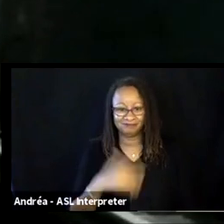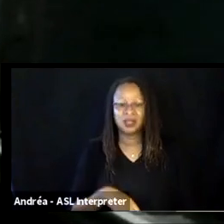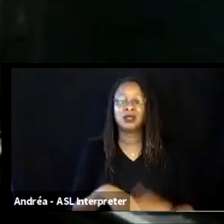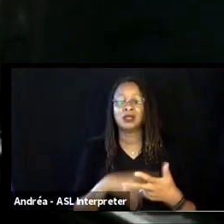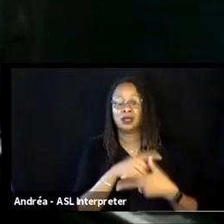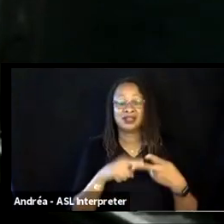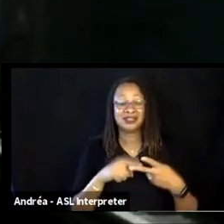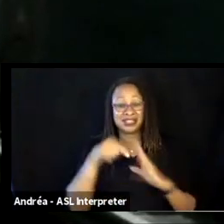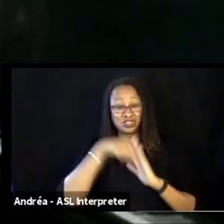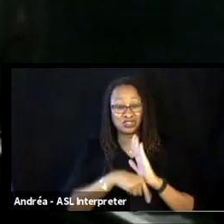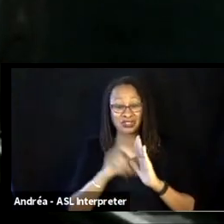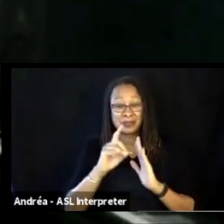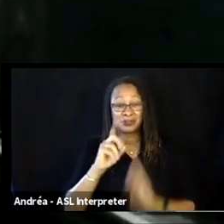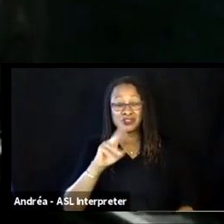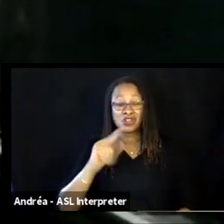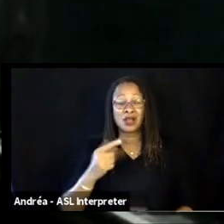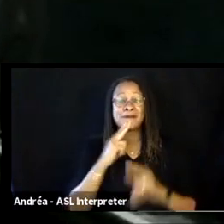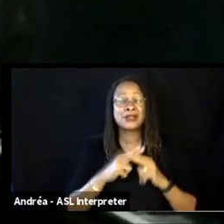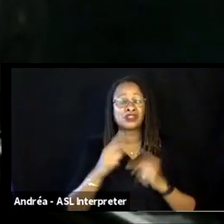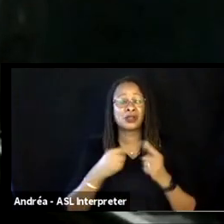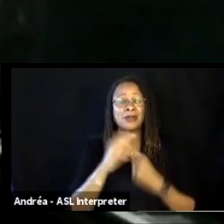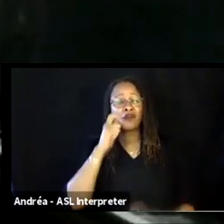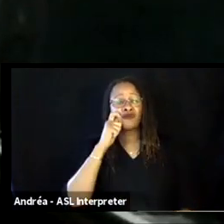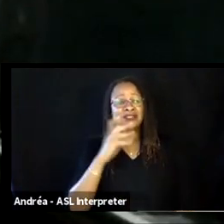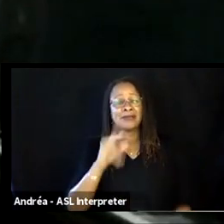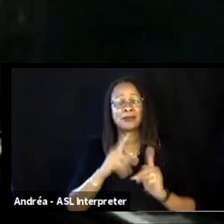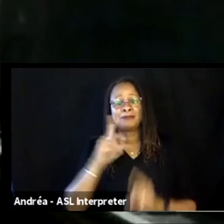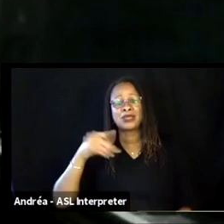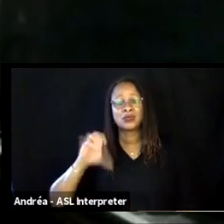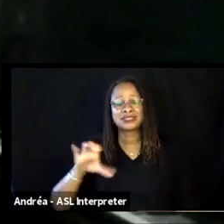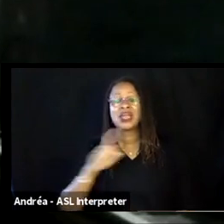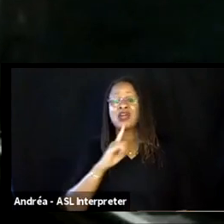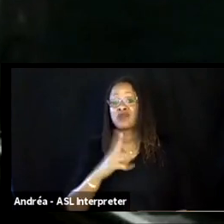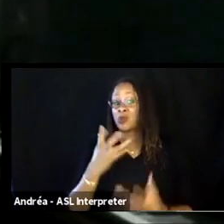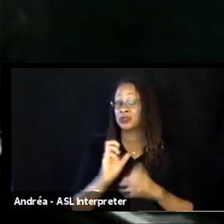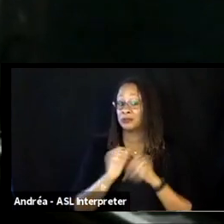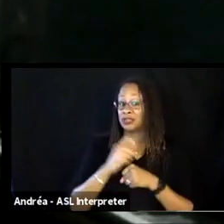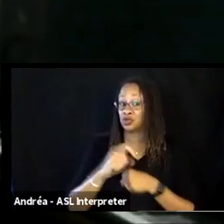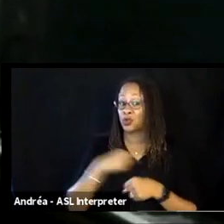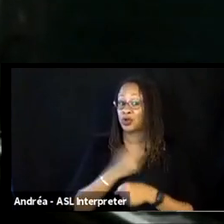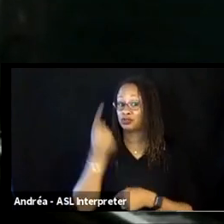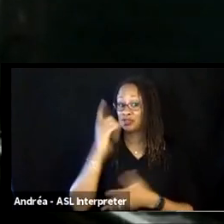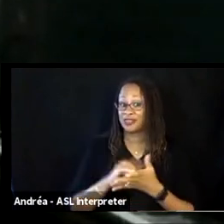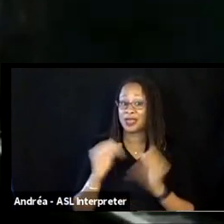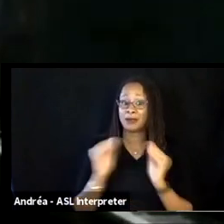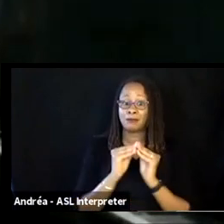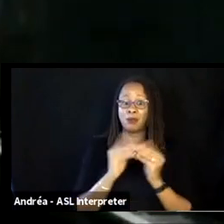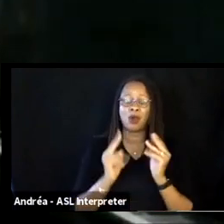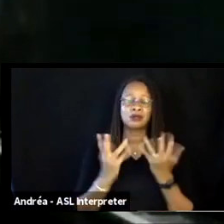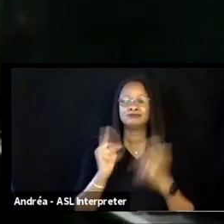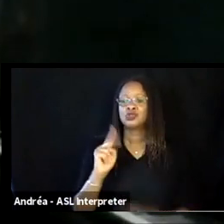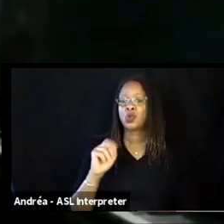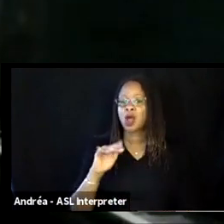Doug, you mentioned the point around race and folks of color. And we really wanted to make sure that we were understanding that in a more nuanced level